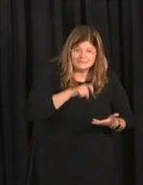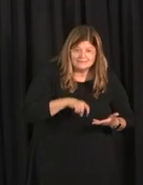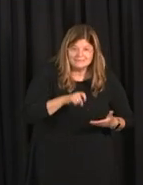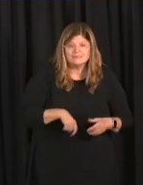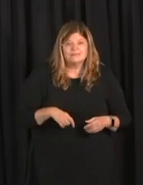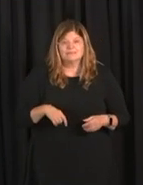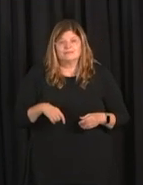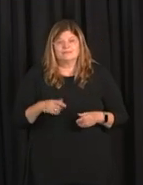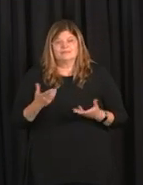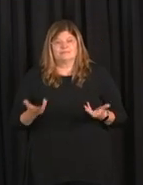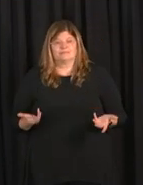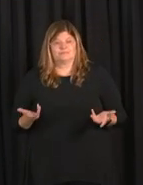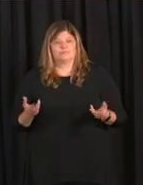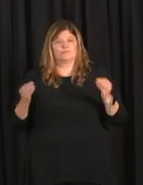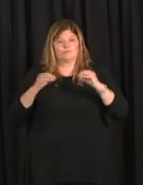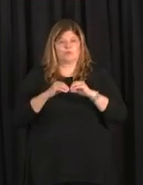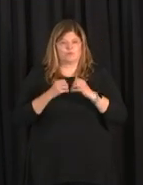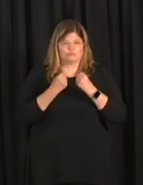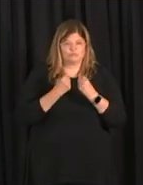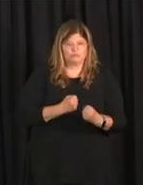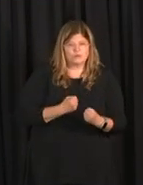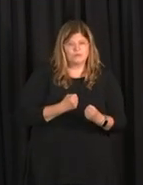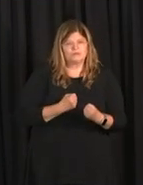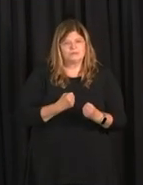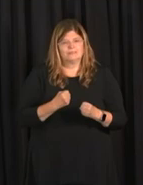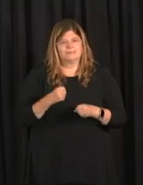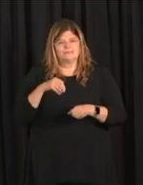we need a stronger